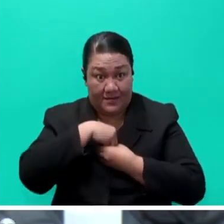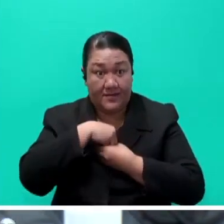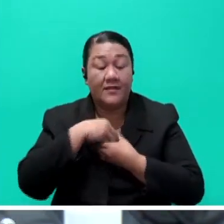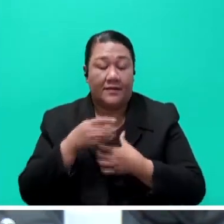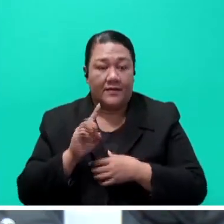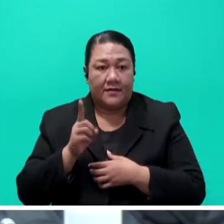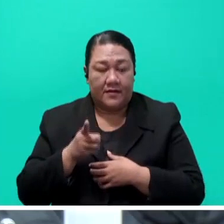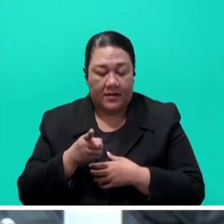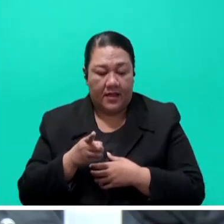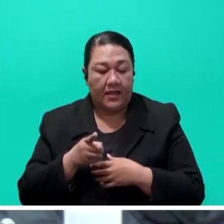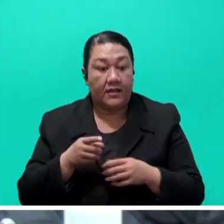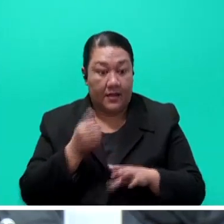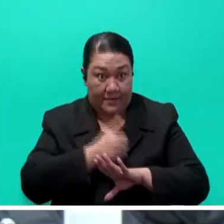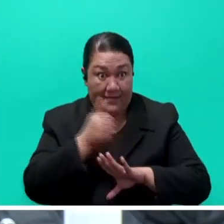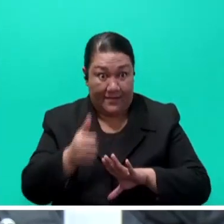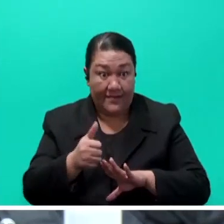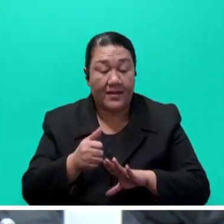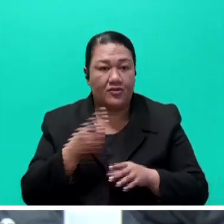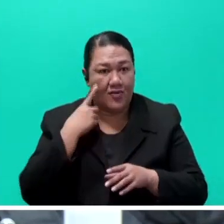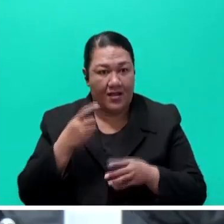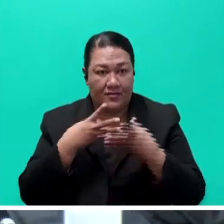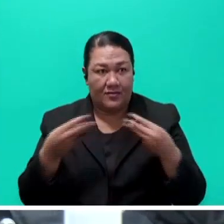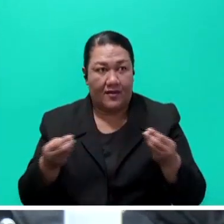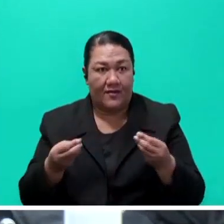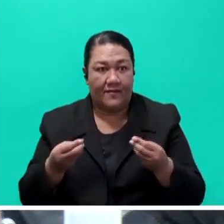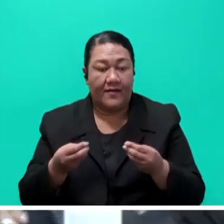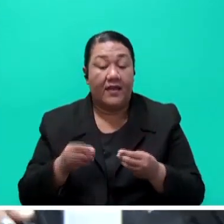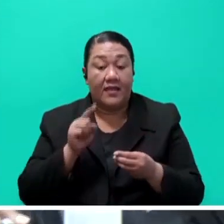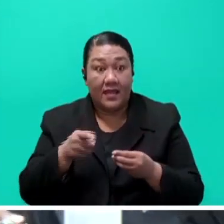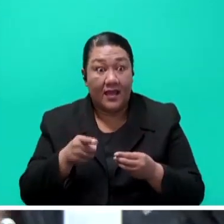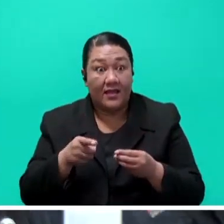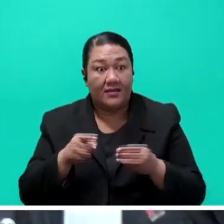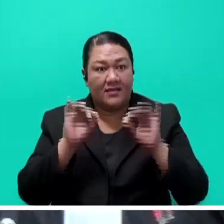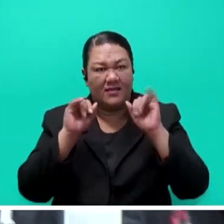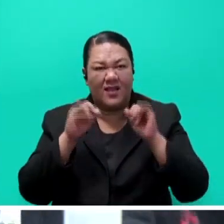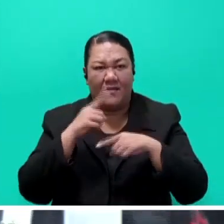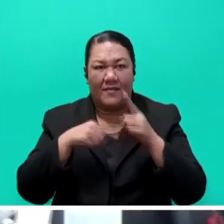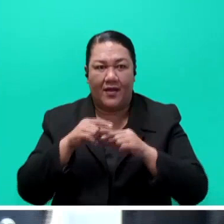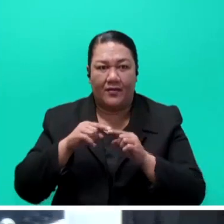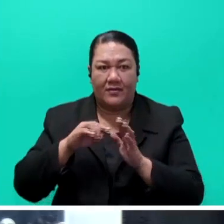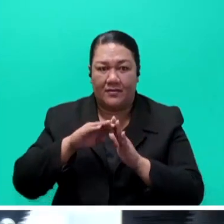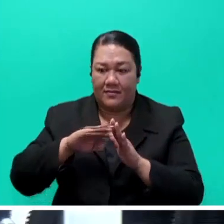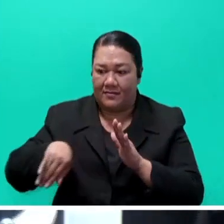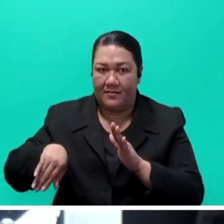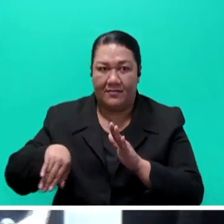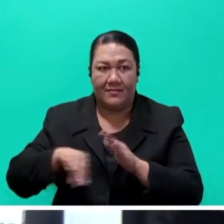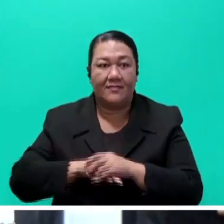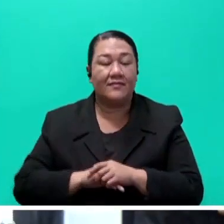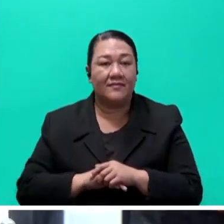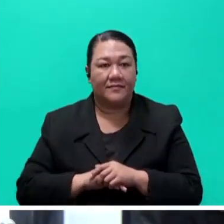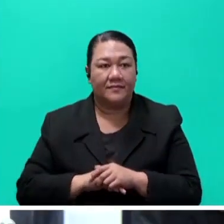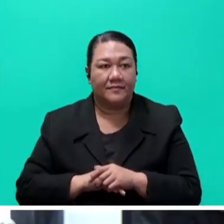to resolve, unfortunately due to many decades of neglect. Honorable Speaker, the Rarawai